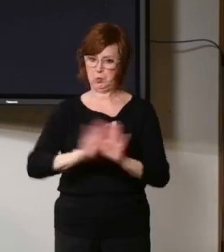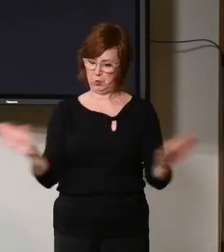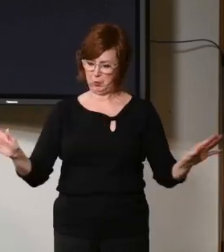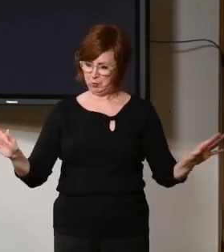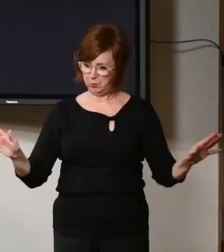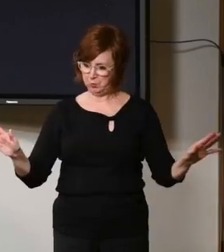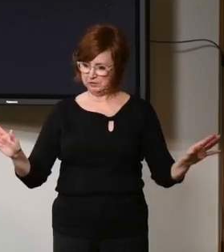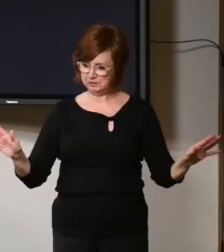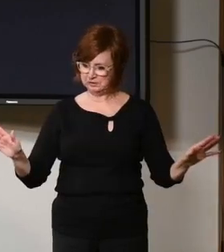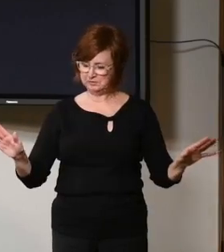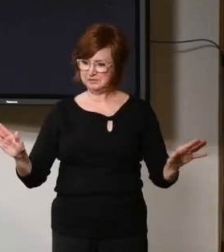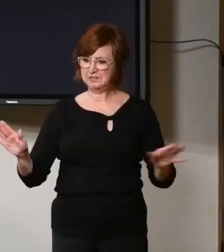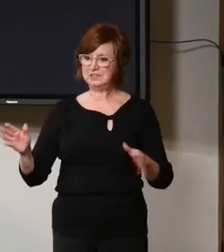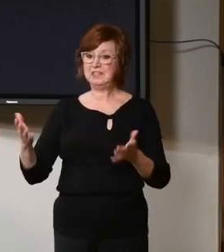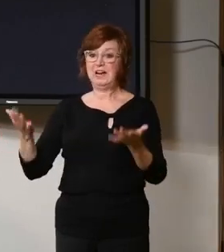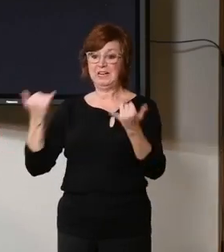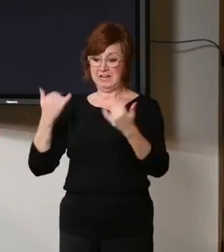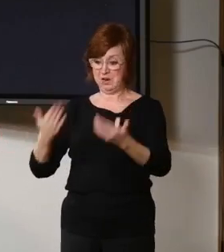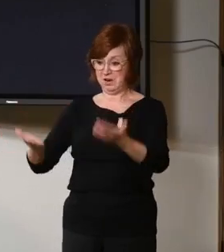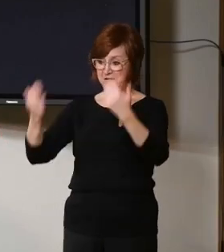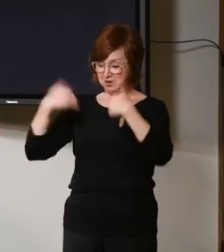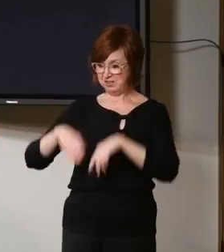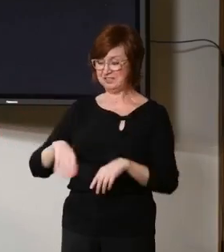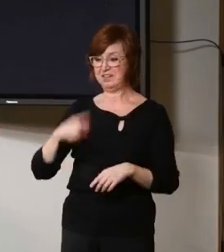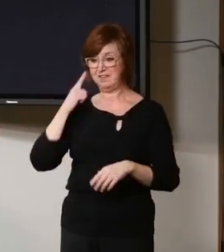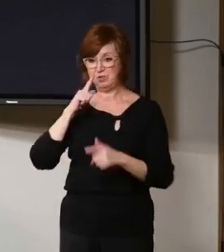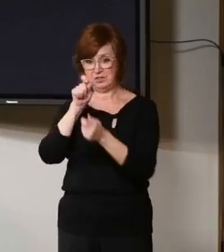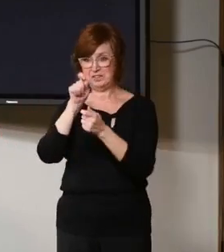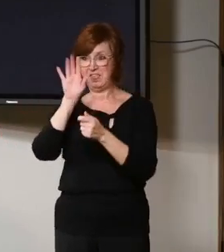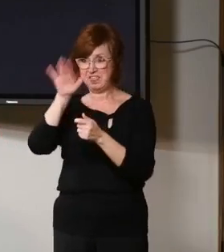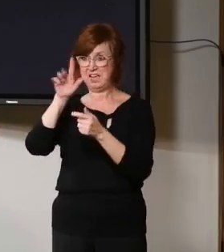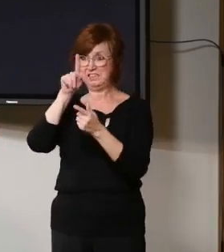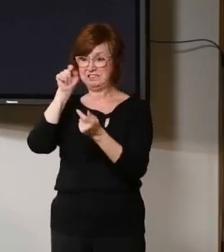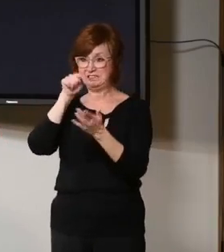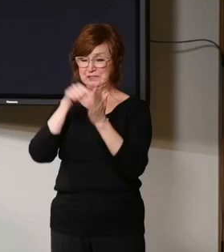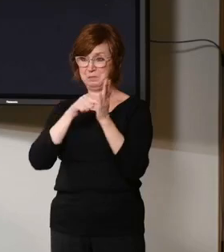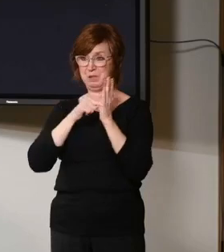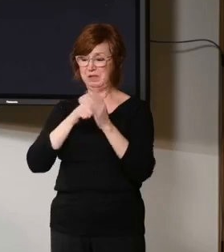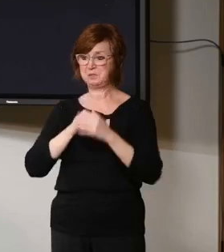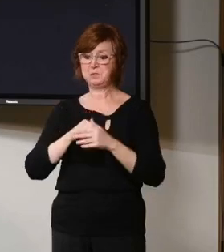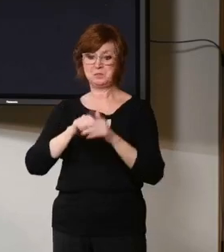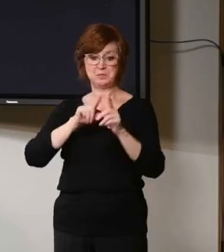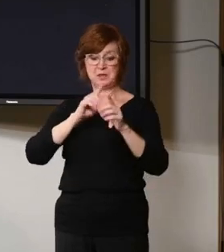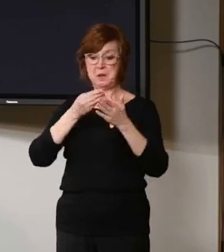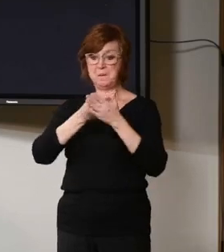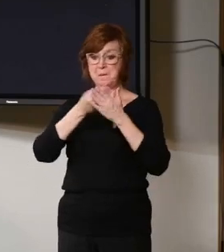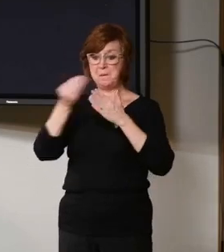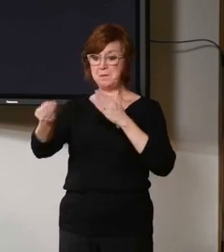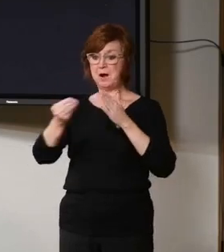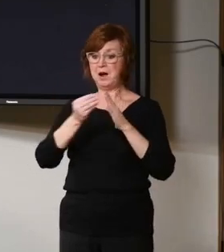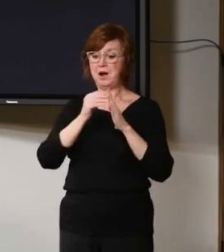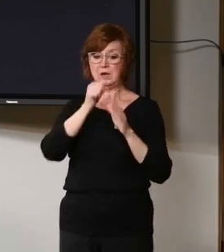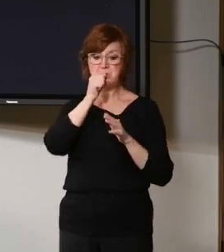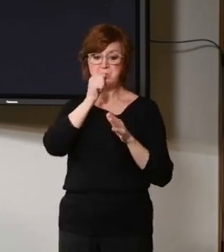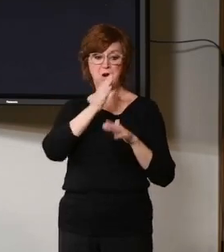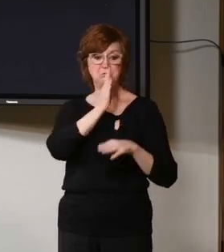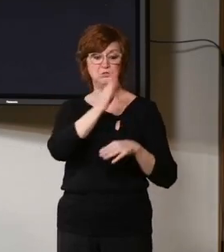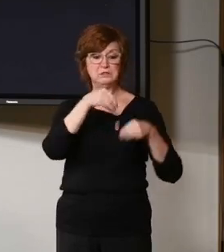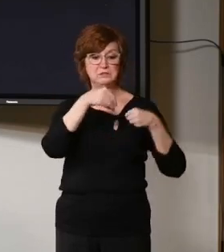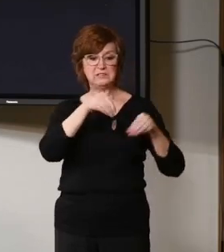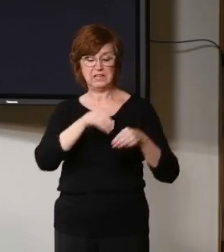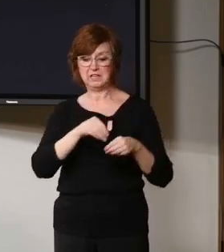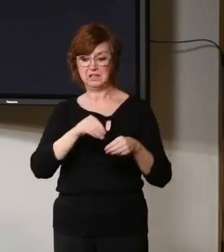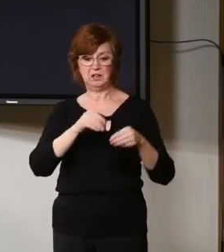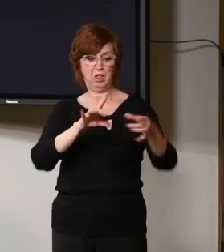We have not had any reports of someone getting something online and then getting sick from